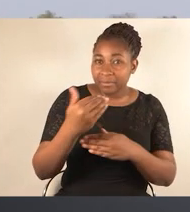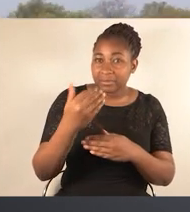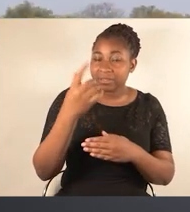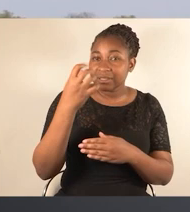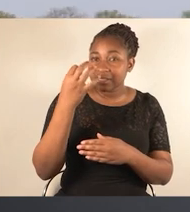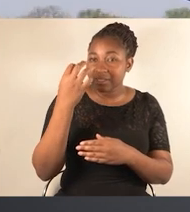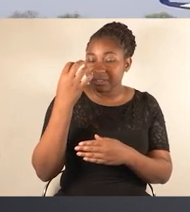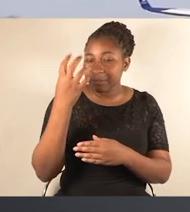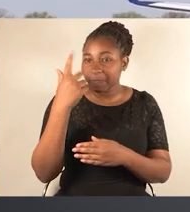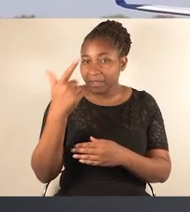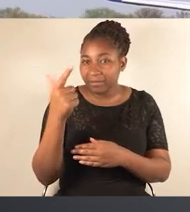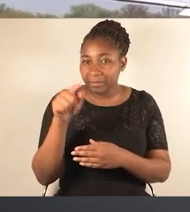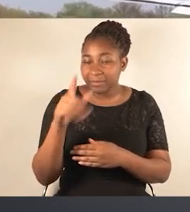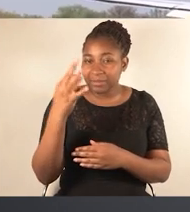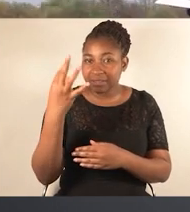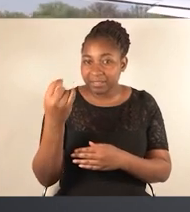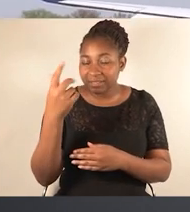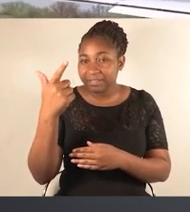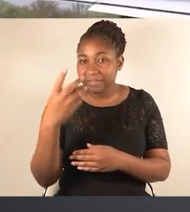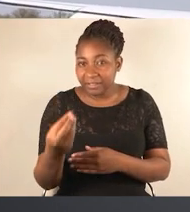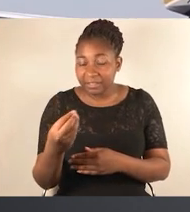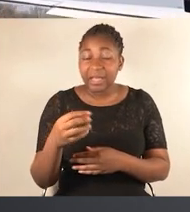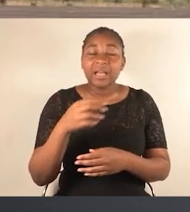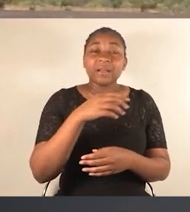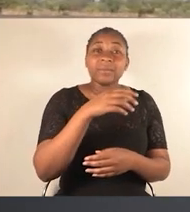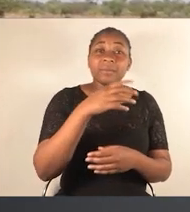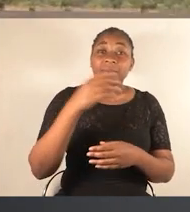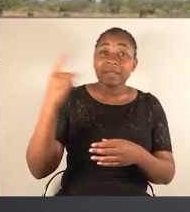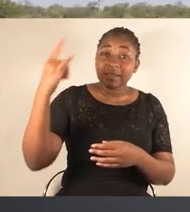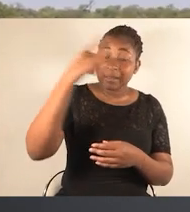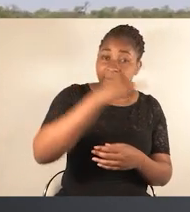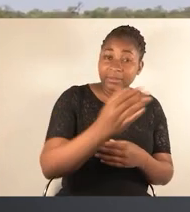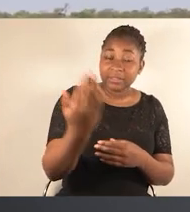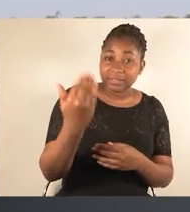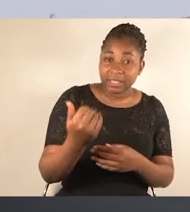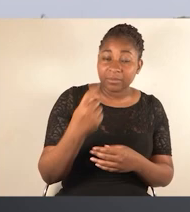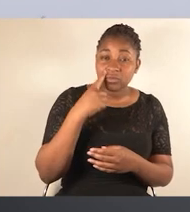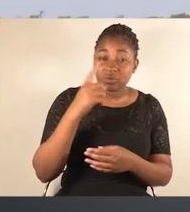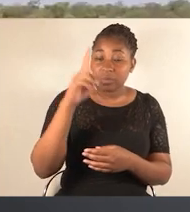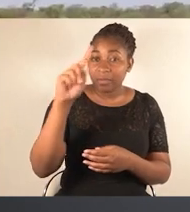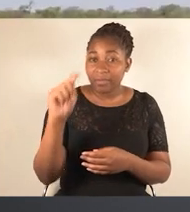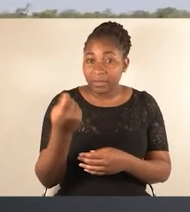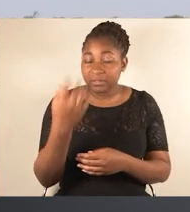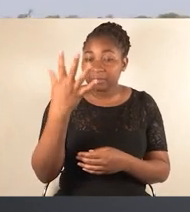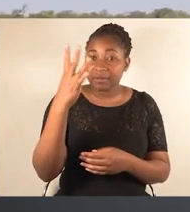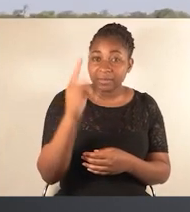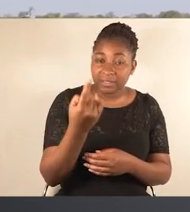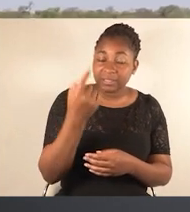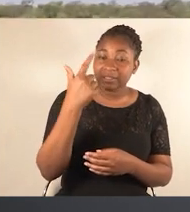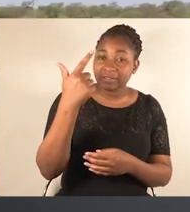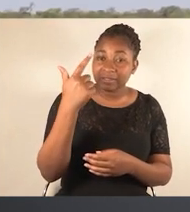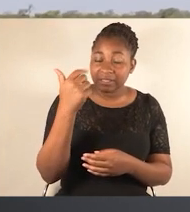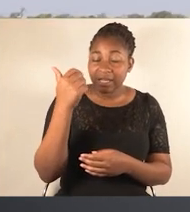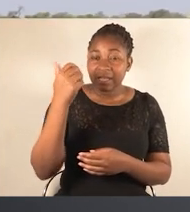size of a Boeing 737-700 executive series. Its runway is now